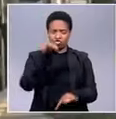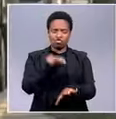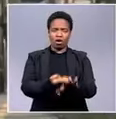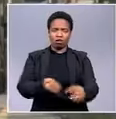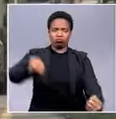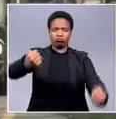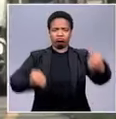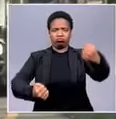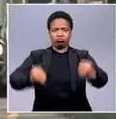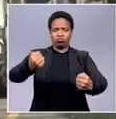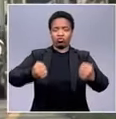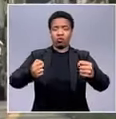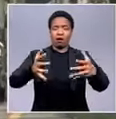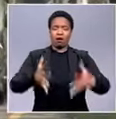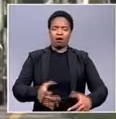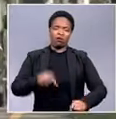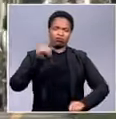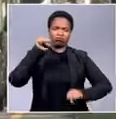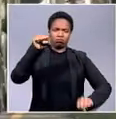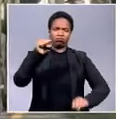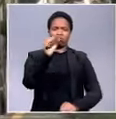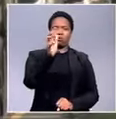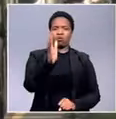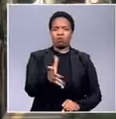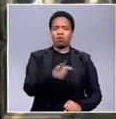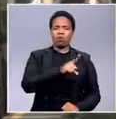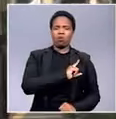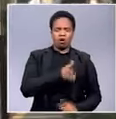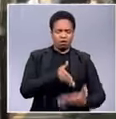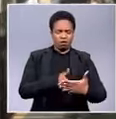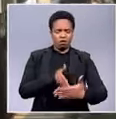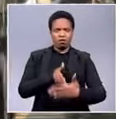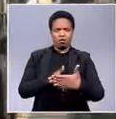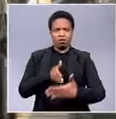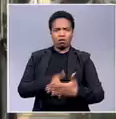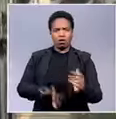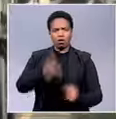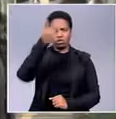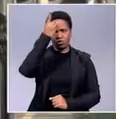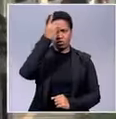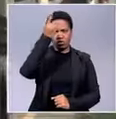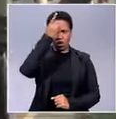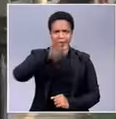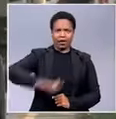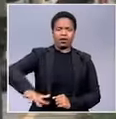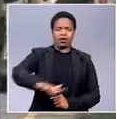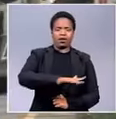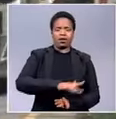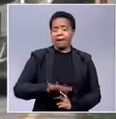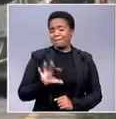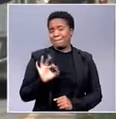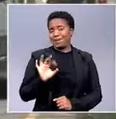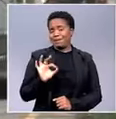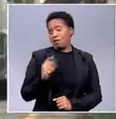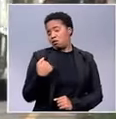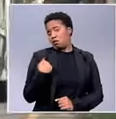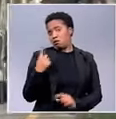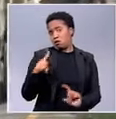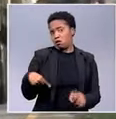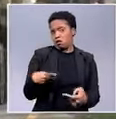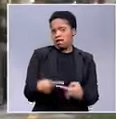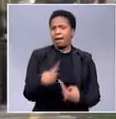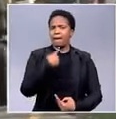will continue their protest action. They've been blockading a road in Durban's Bayhead area since Monday. They're